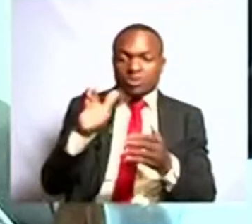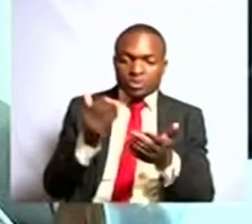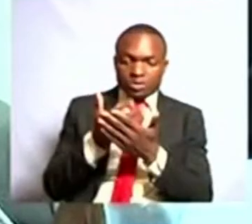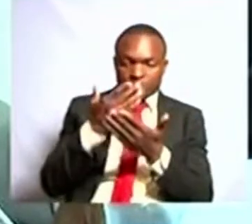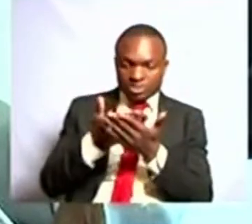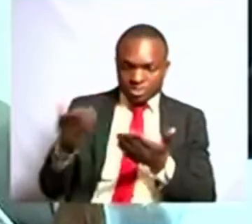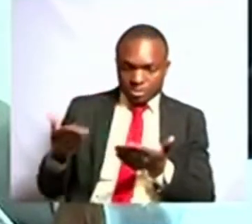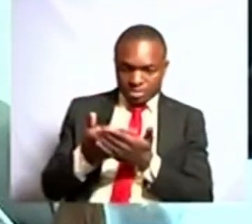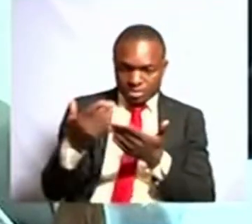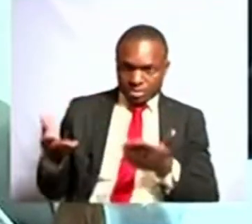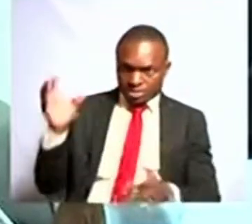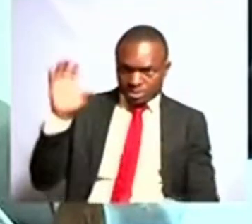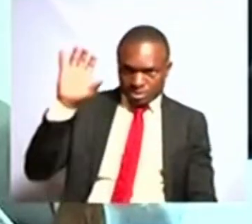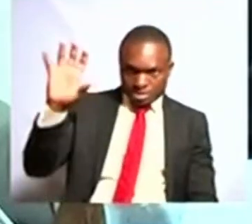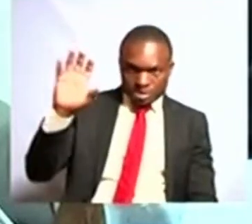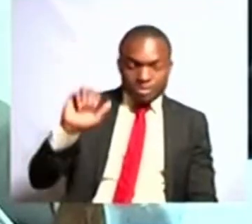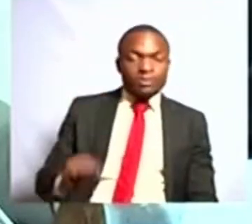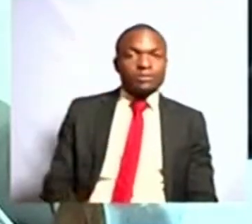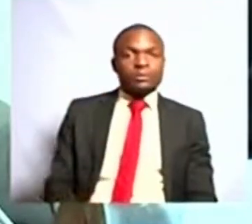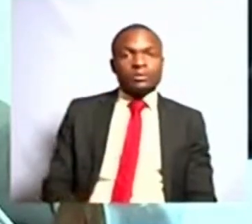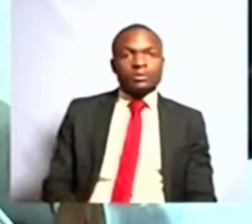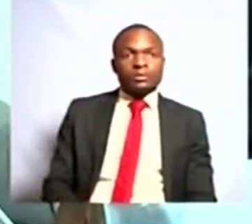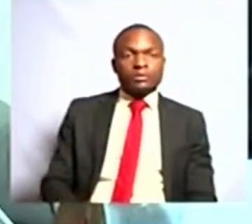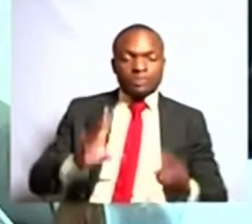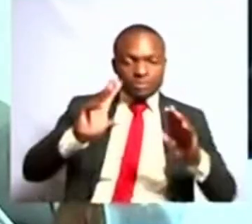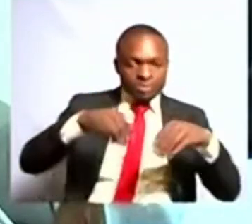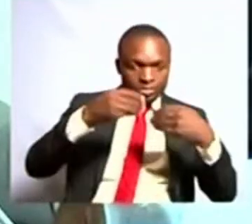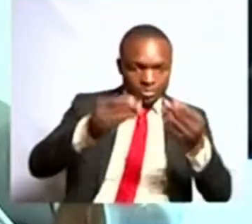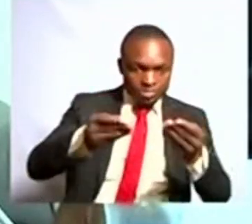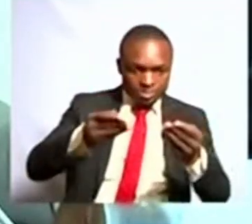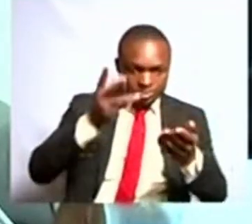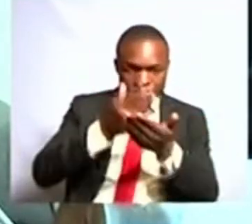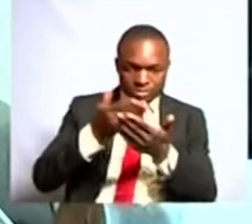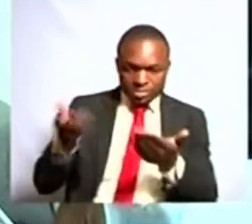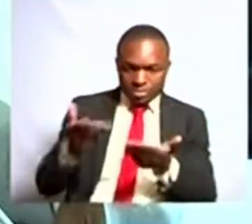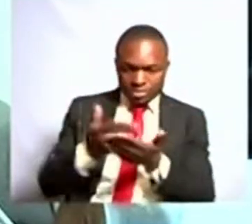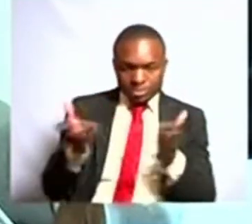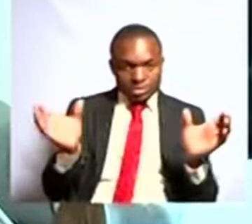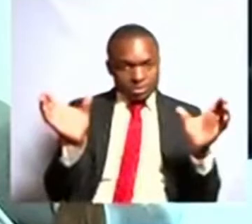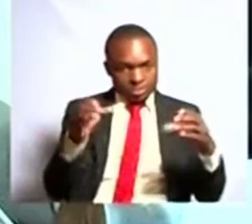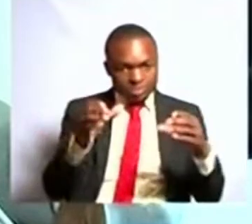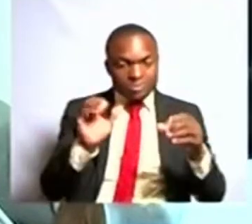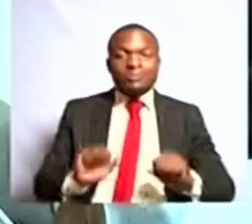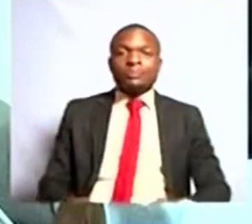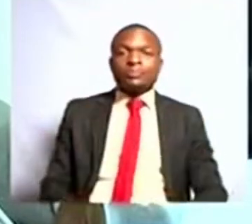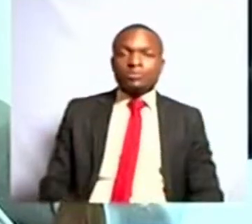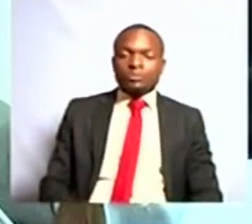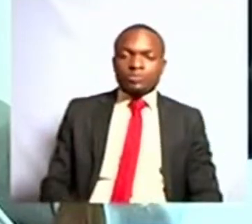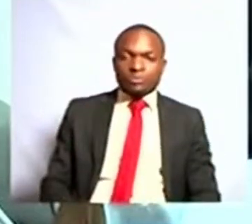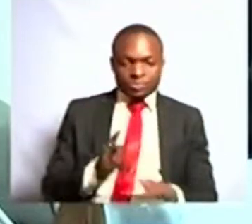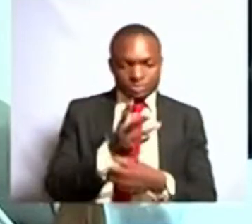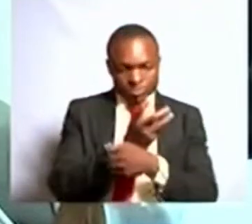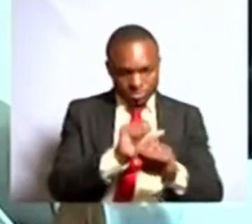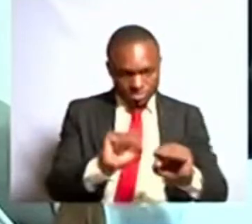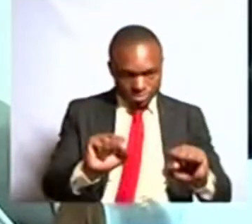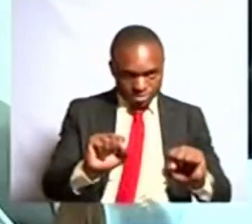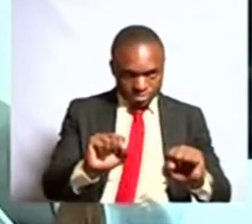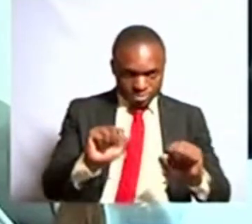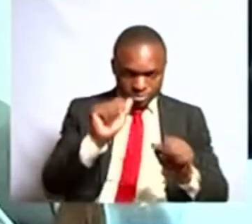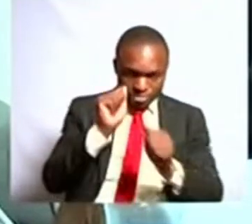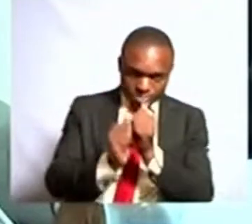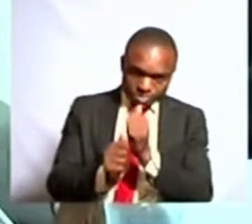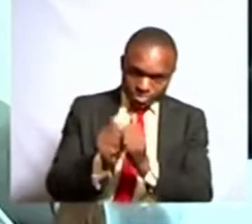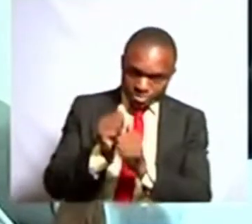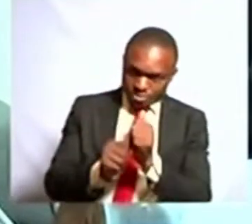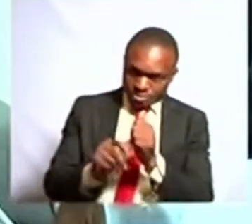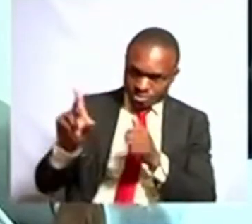procurement in the province are referred to the procurement committee to deal with it, to which